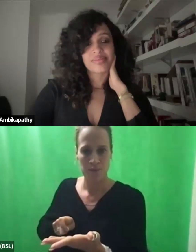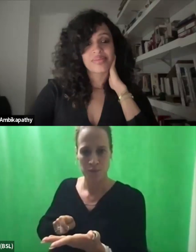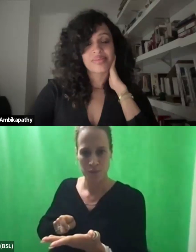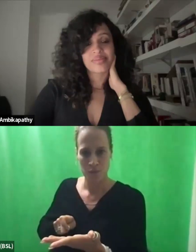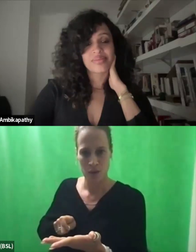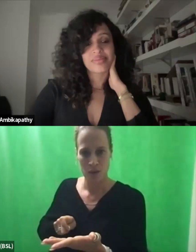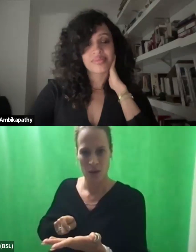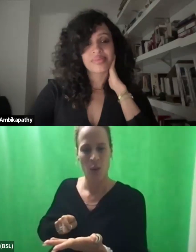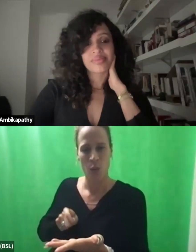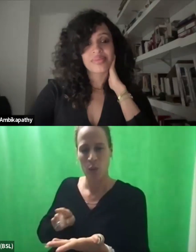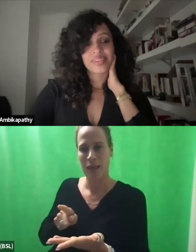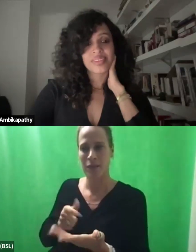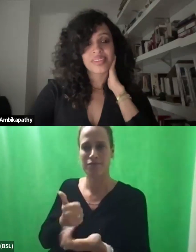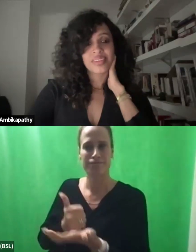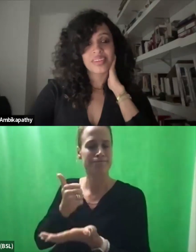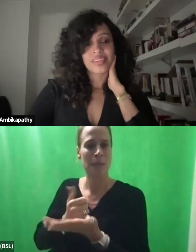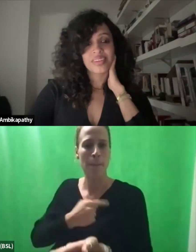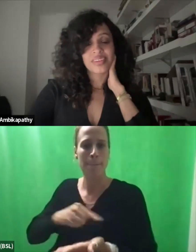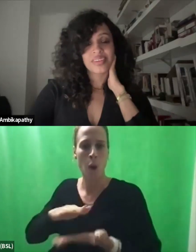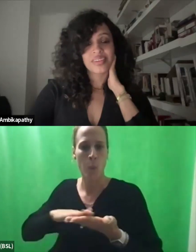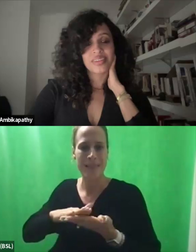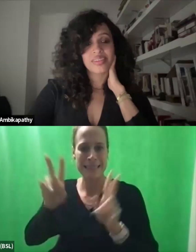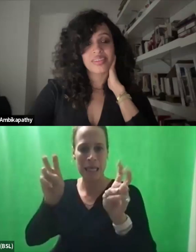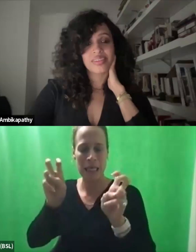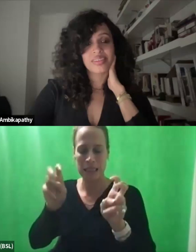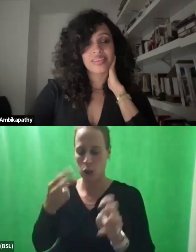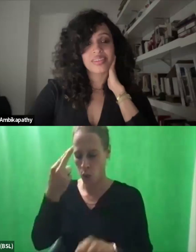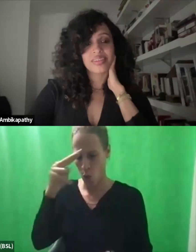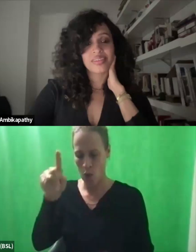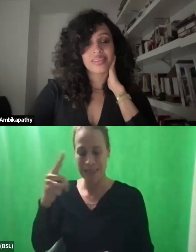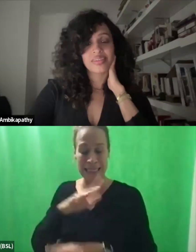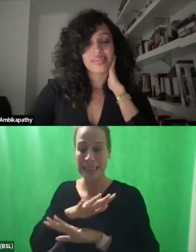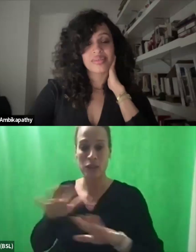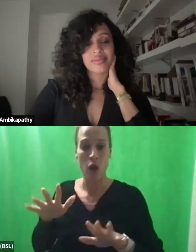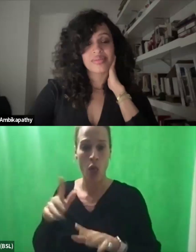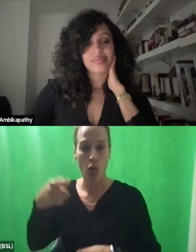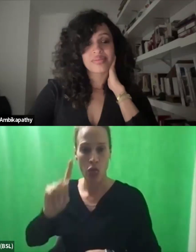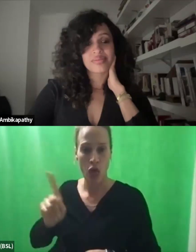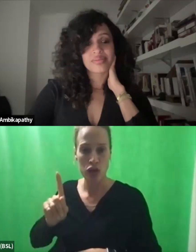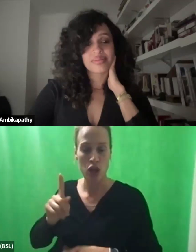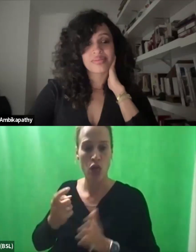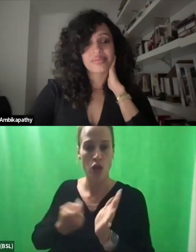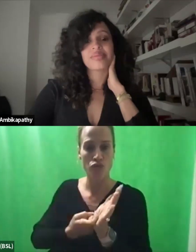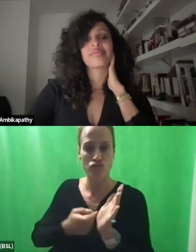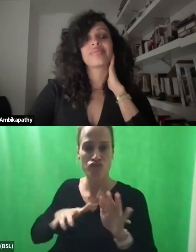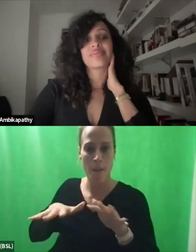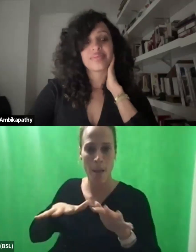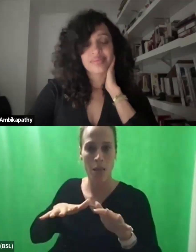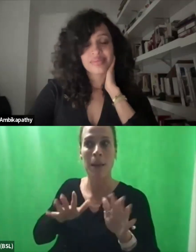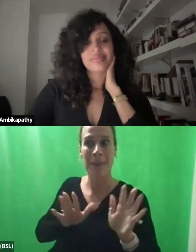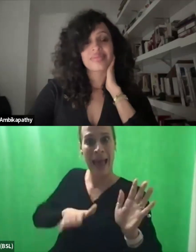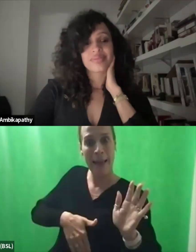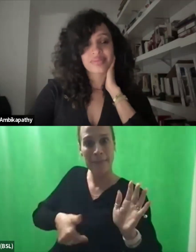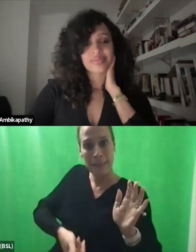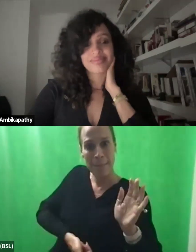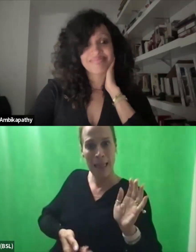with quite a poetic title. It is not the thunder that rumbles, but it is our empty bellies that do. I